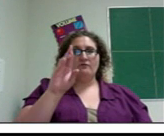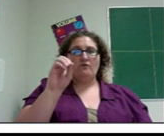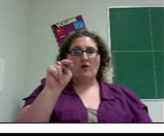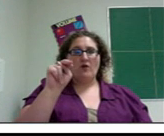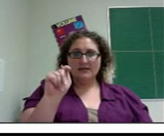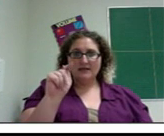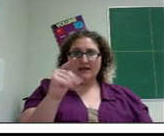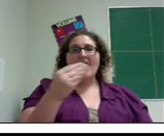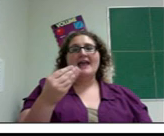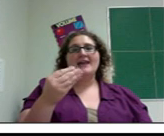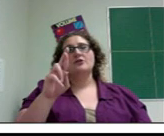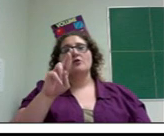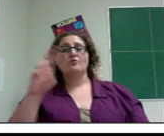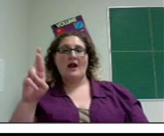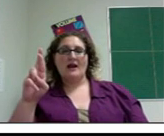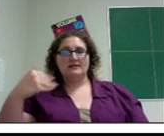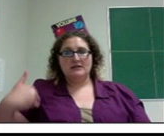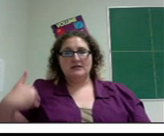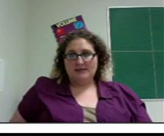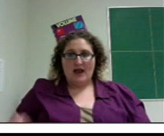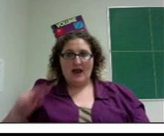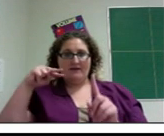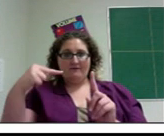and right side view.